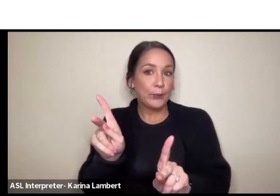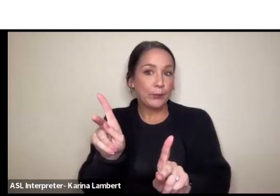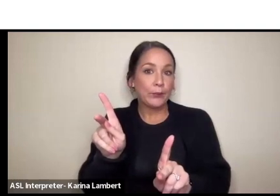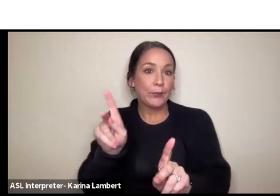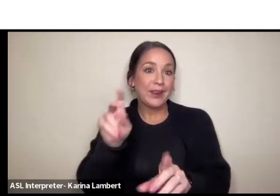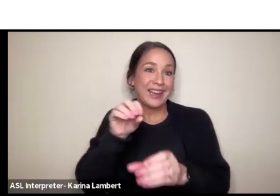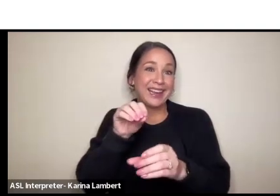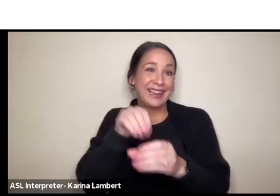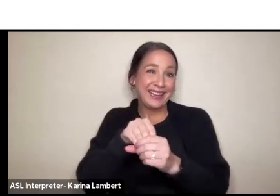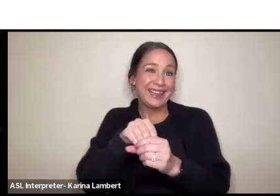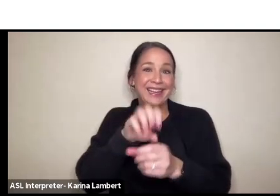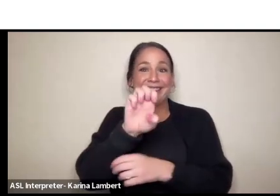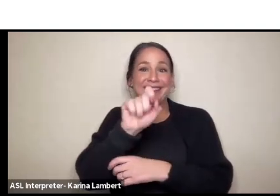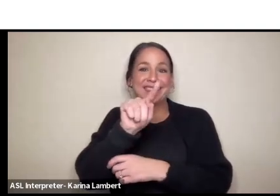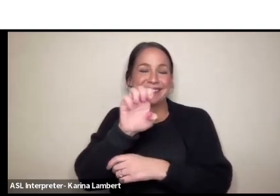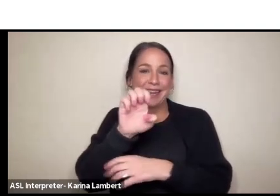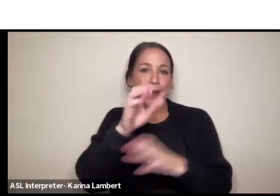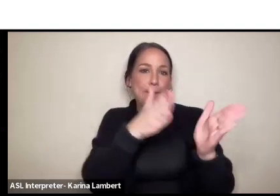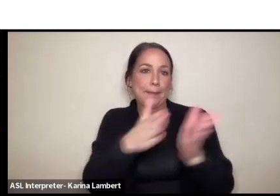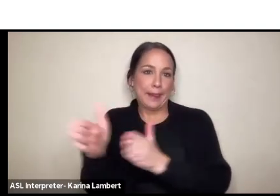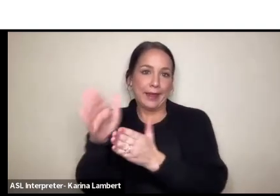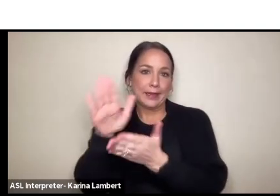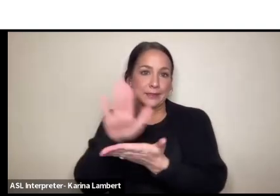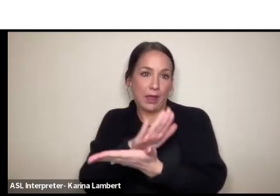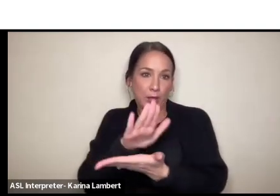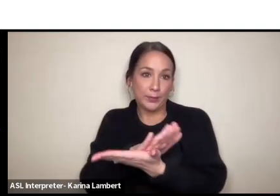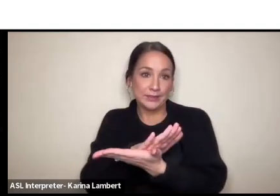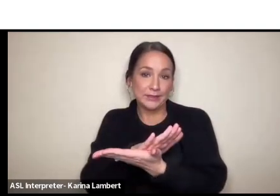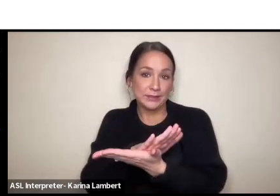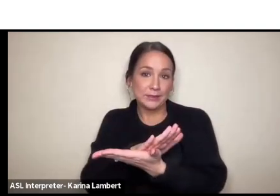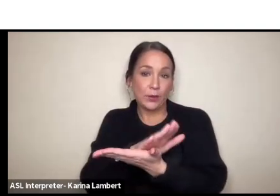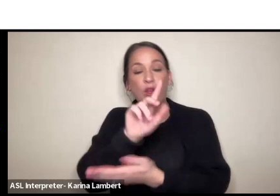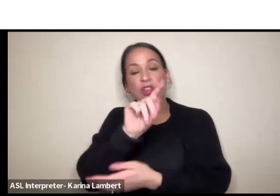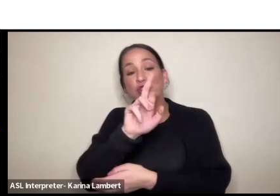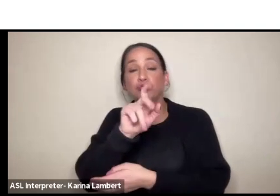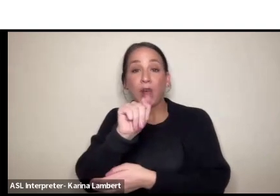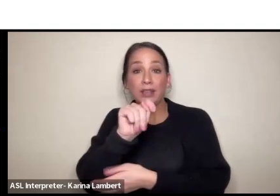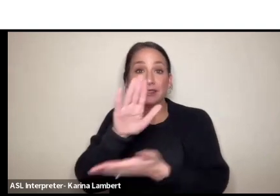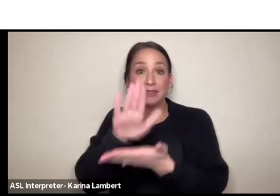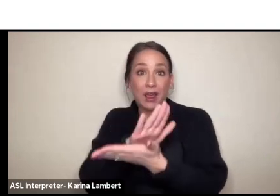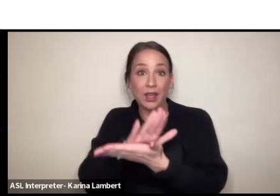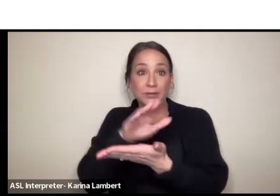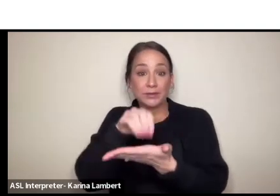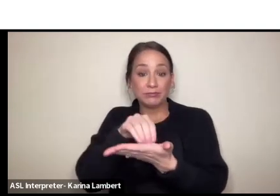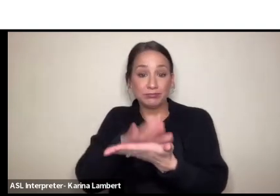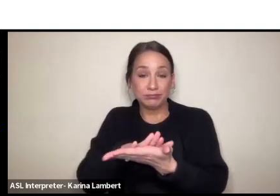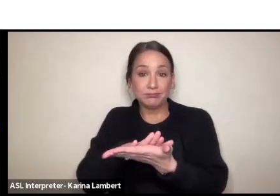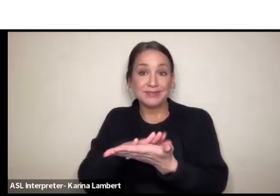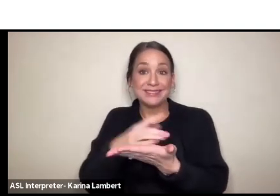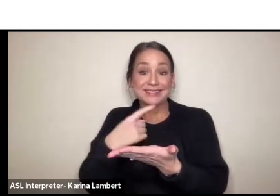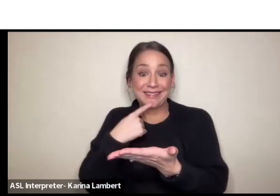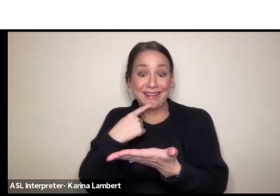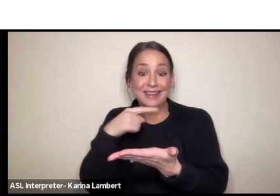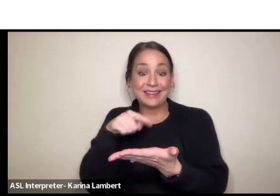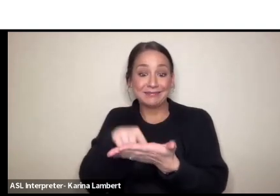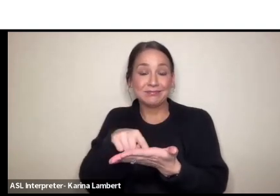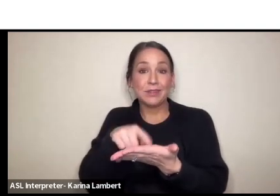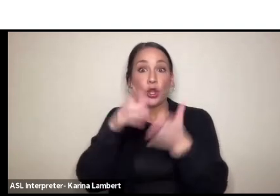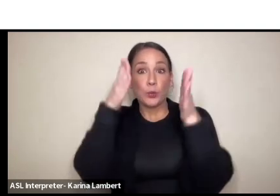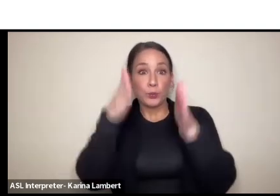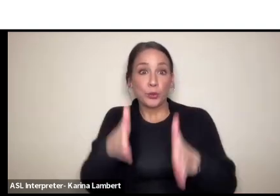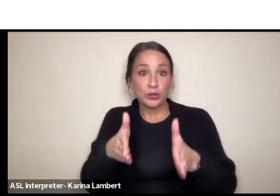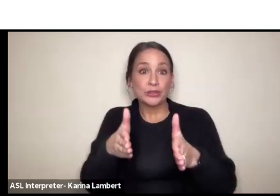your estate planning documents and in your trust document that will allow not the person with the disability, but